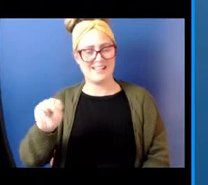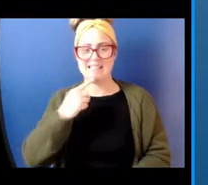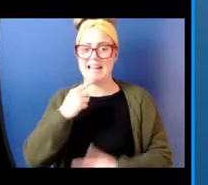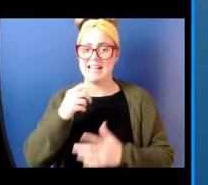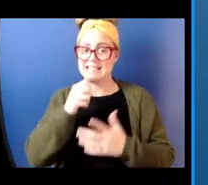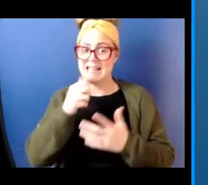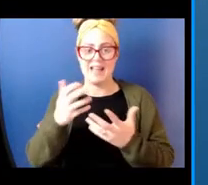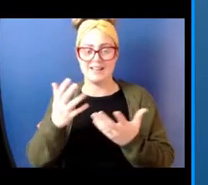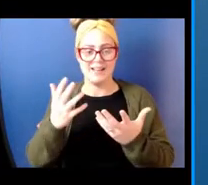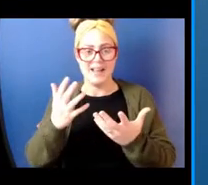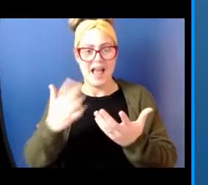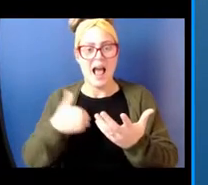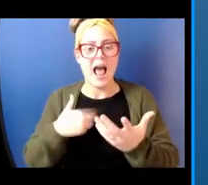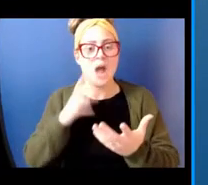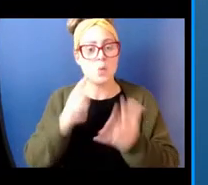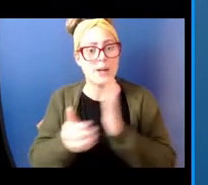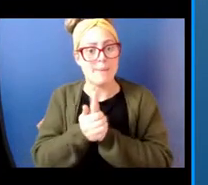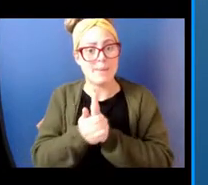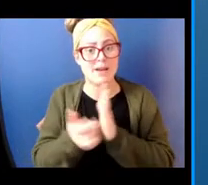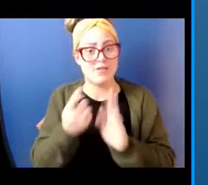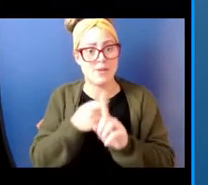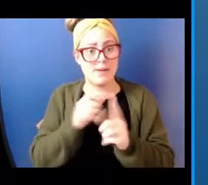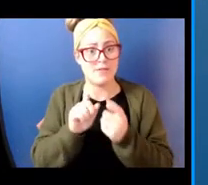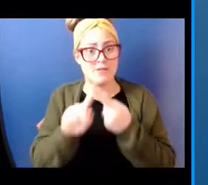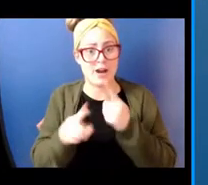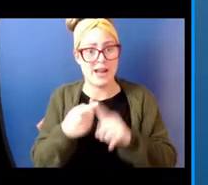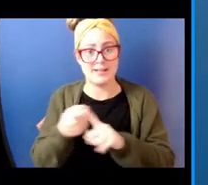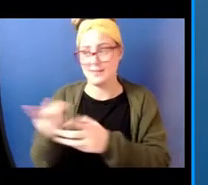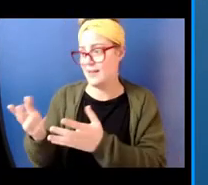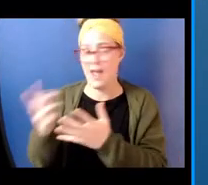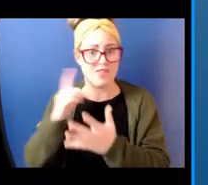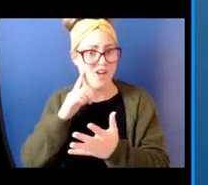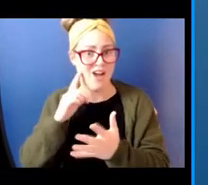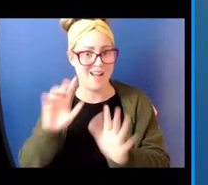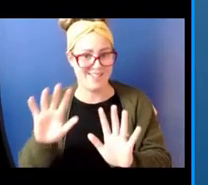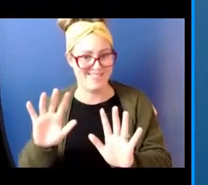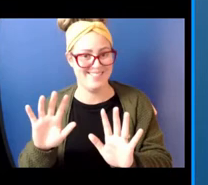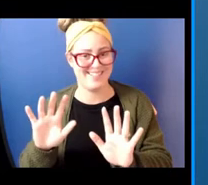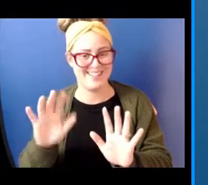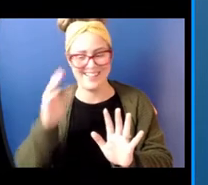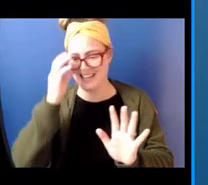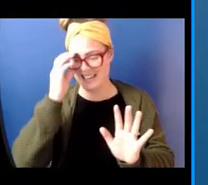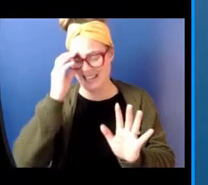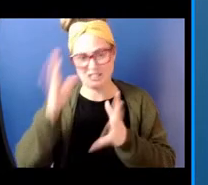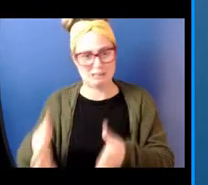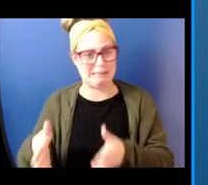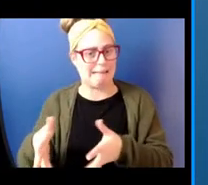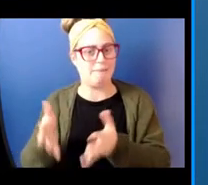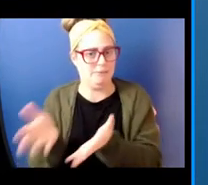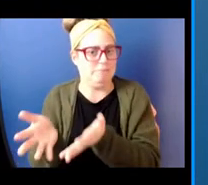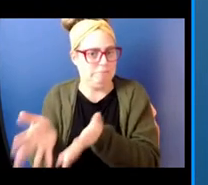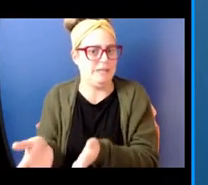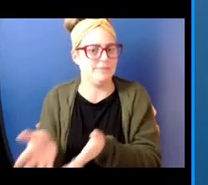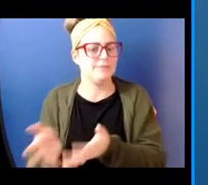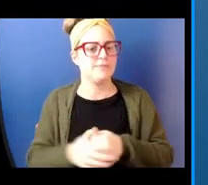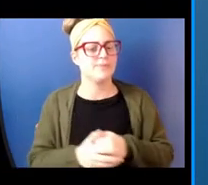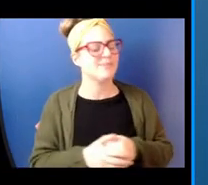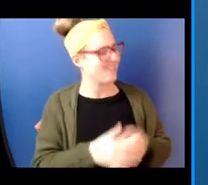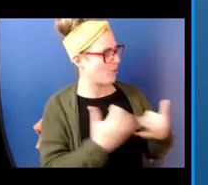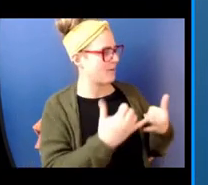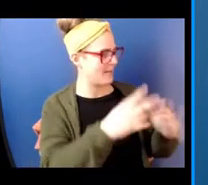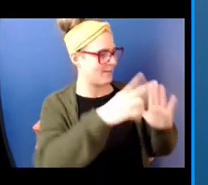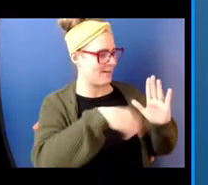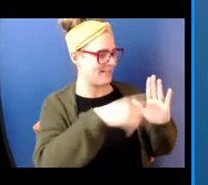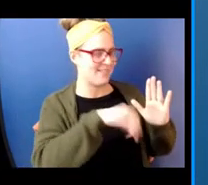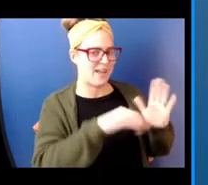no I was going to take it as an amendment from a friend and I was gonna right right leave it the way it is if that is how it currently reads that does